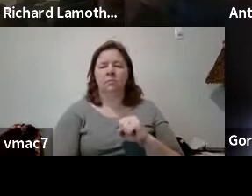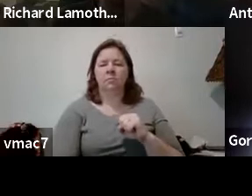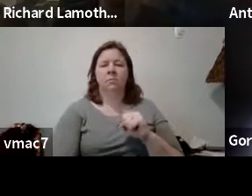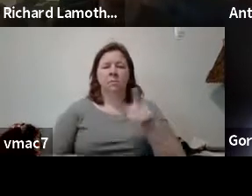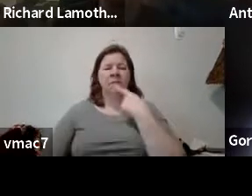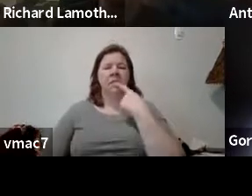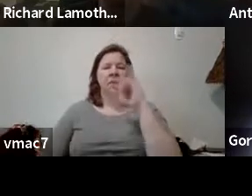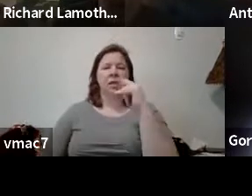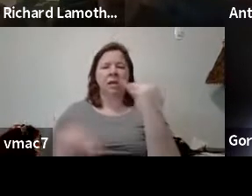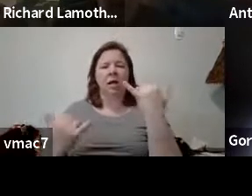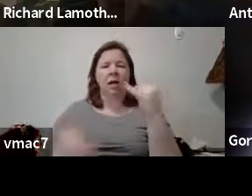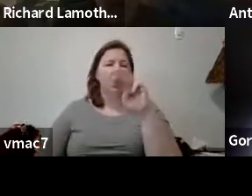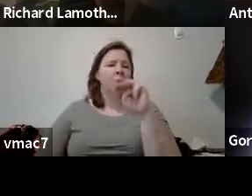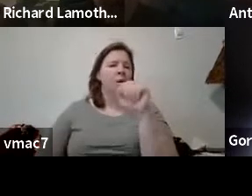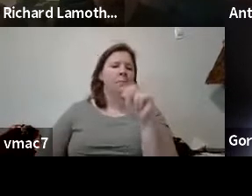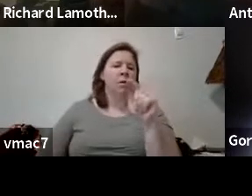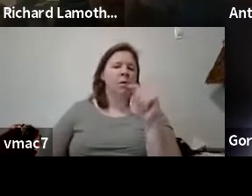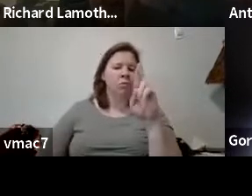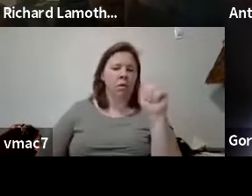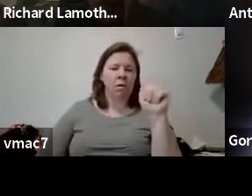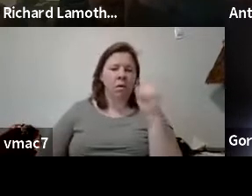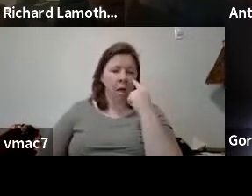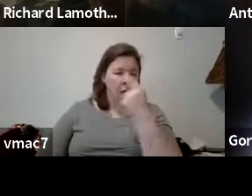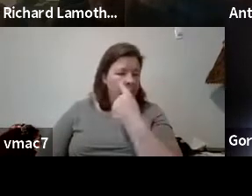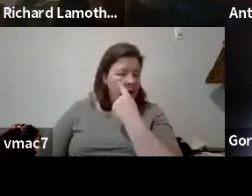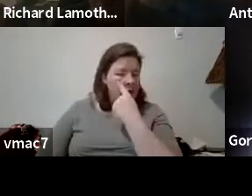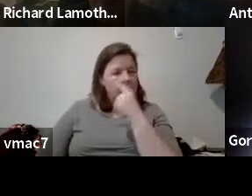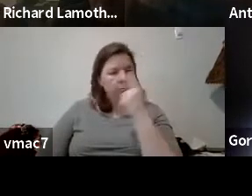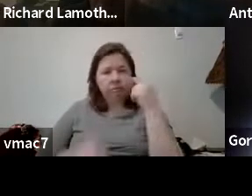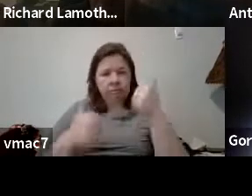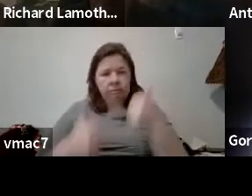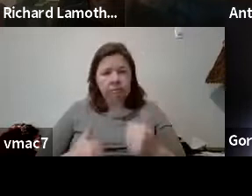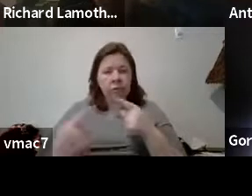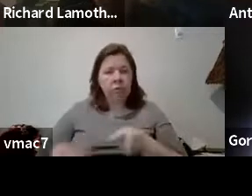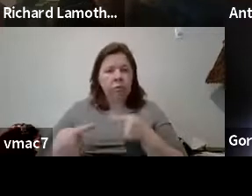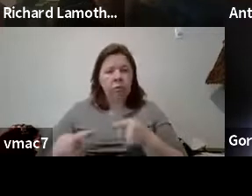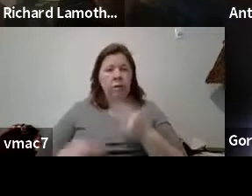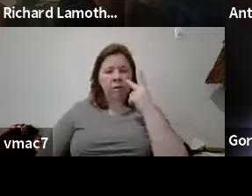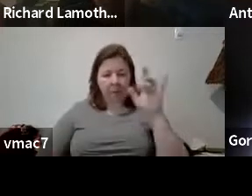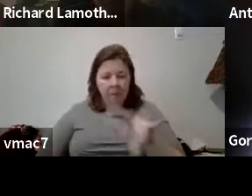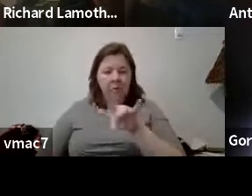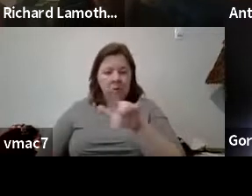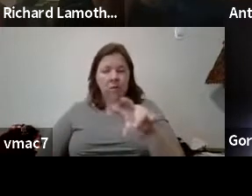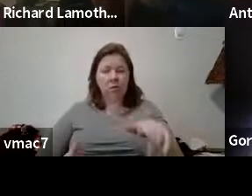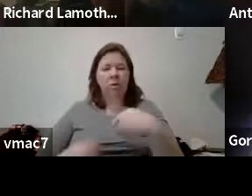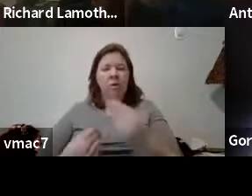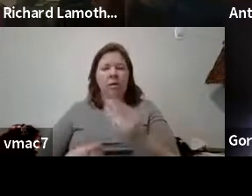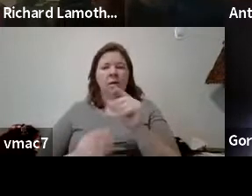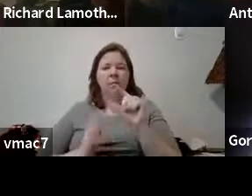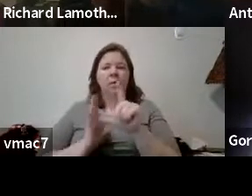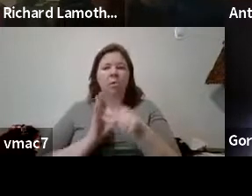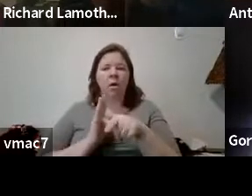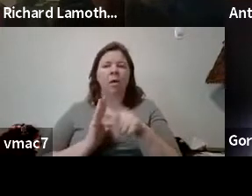He's always, he's got a problem with his eyesight. So he struggles to see the buttons and what have you. So we give him a little while.